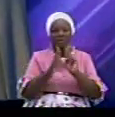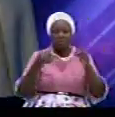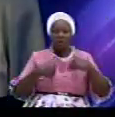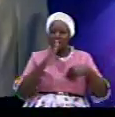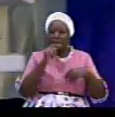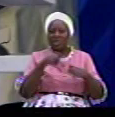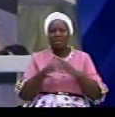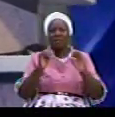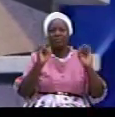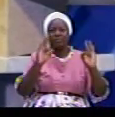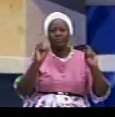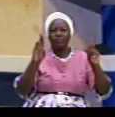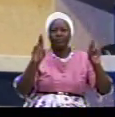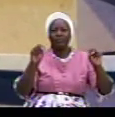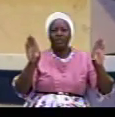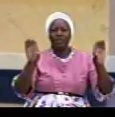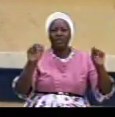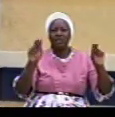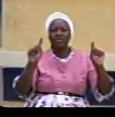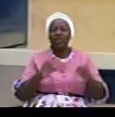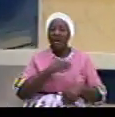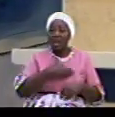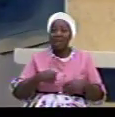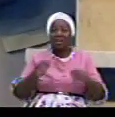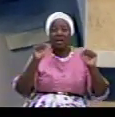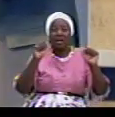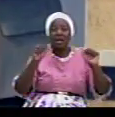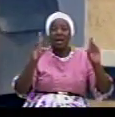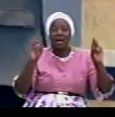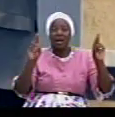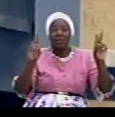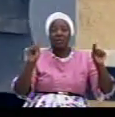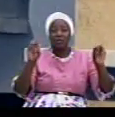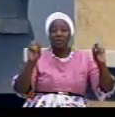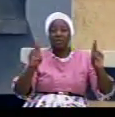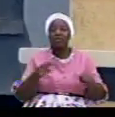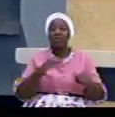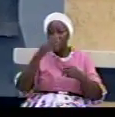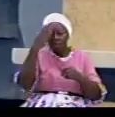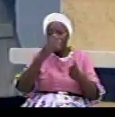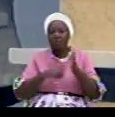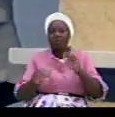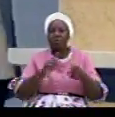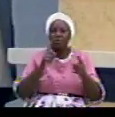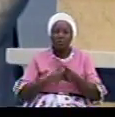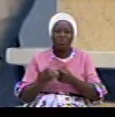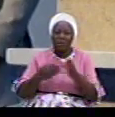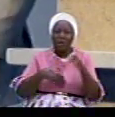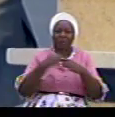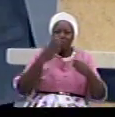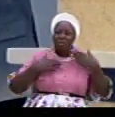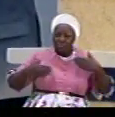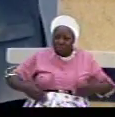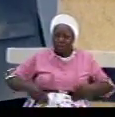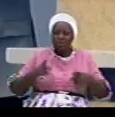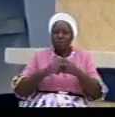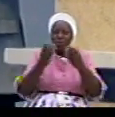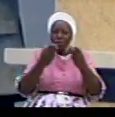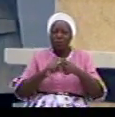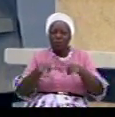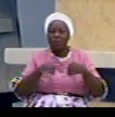adultery. And every time, you know what you do to stir up yourself to want to go and do